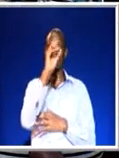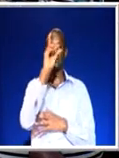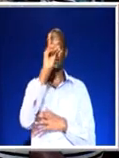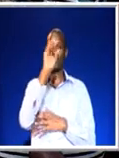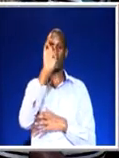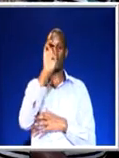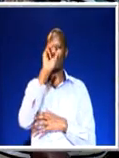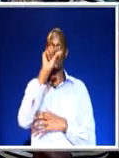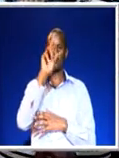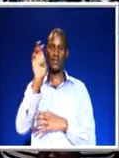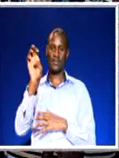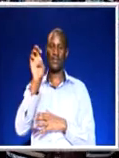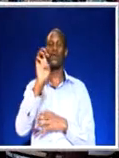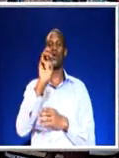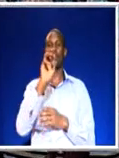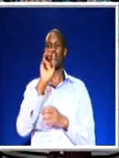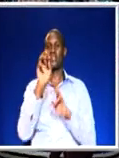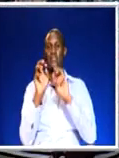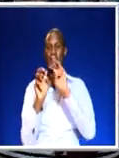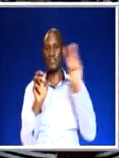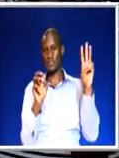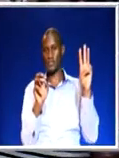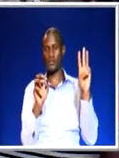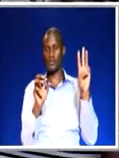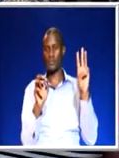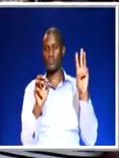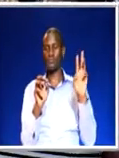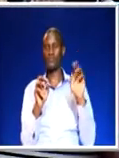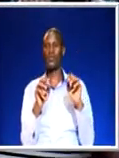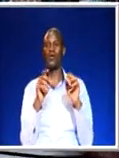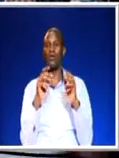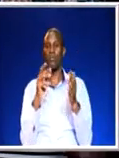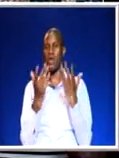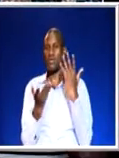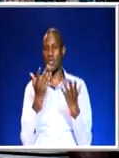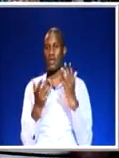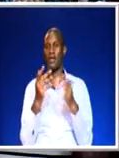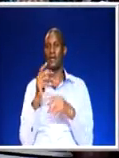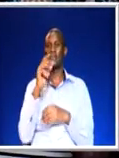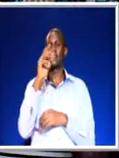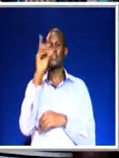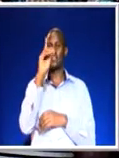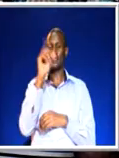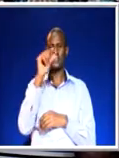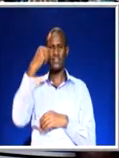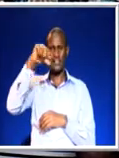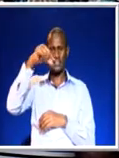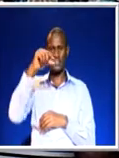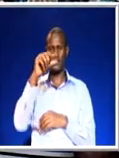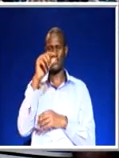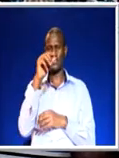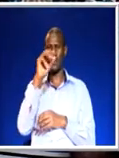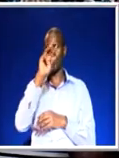of longitudes are therefore named either degrees west or